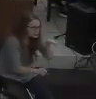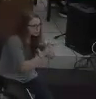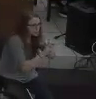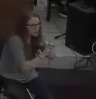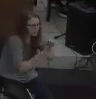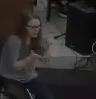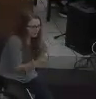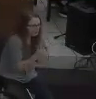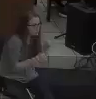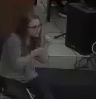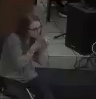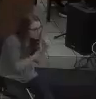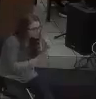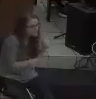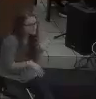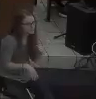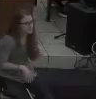with him,